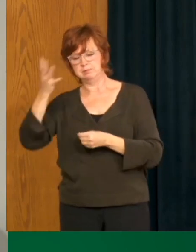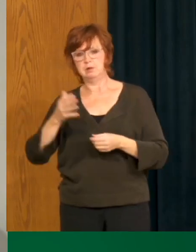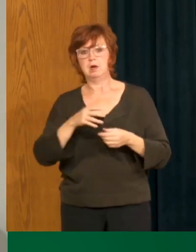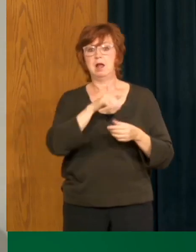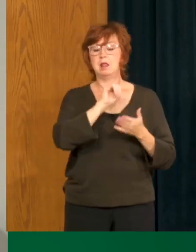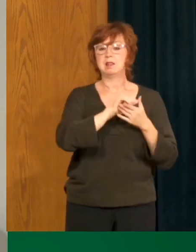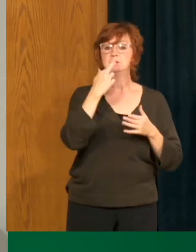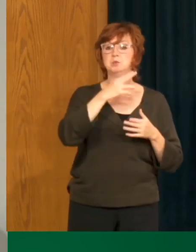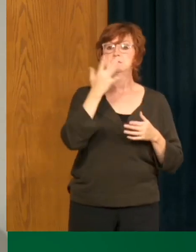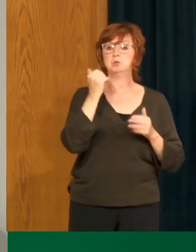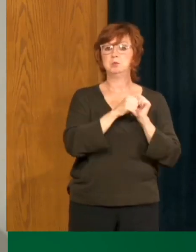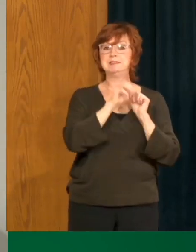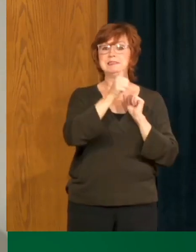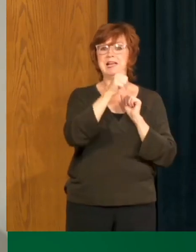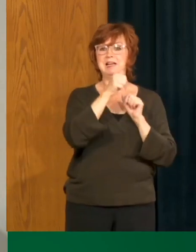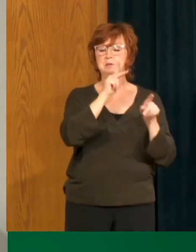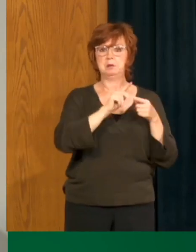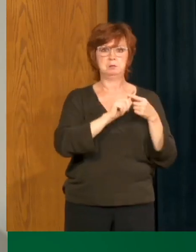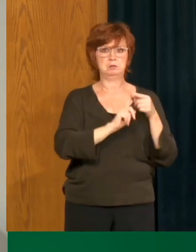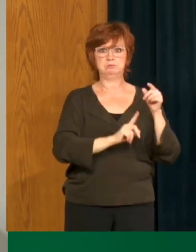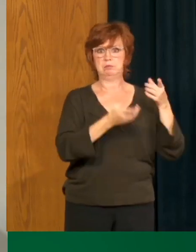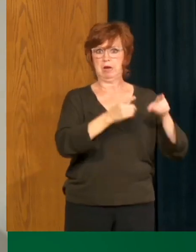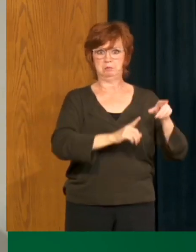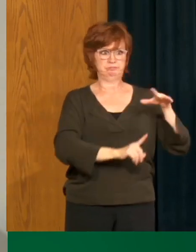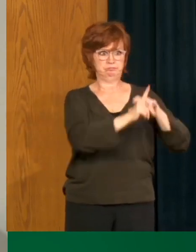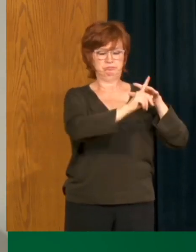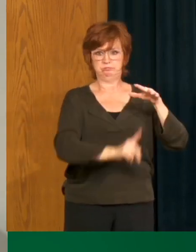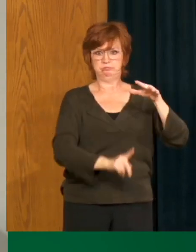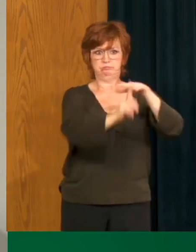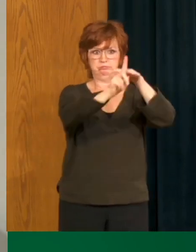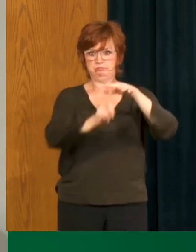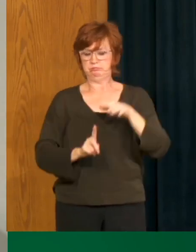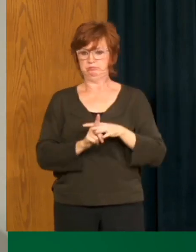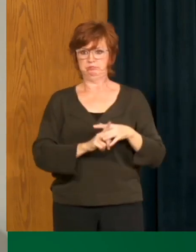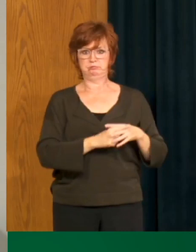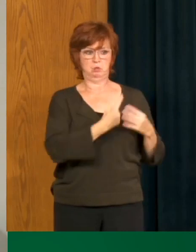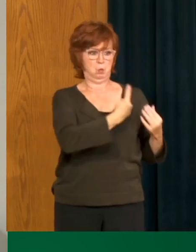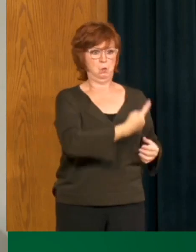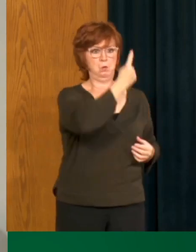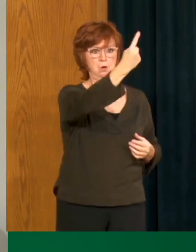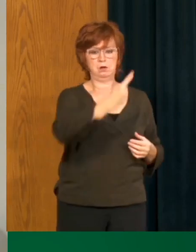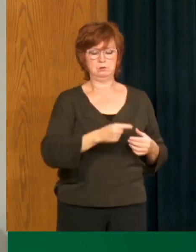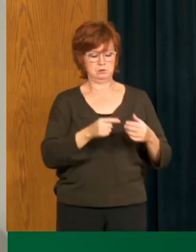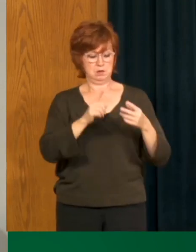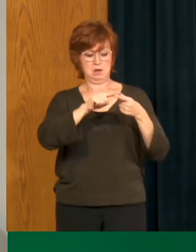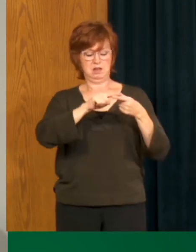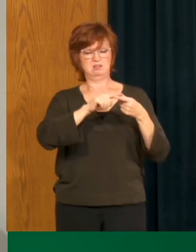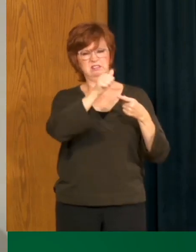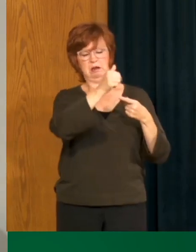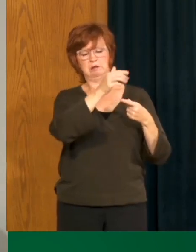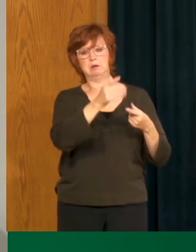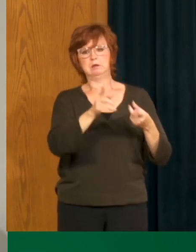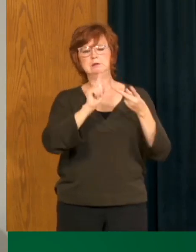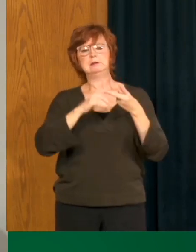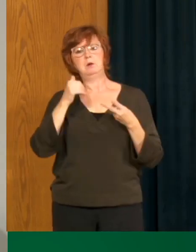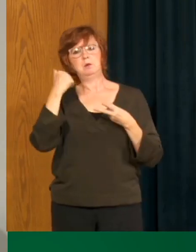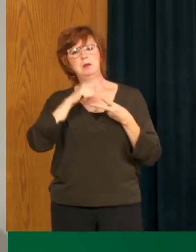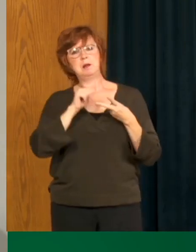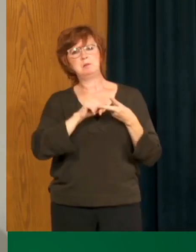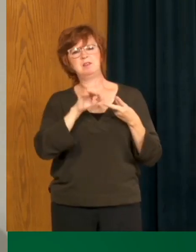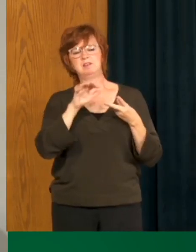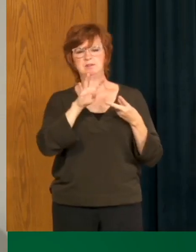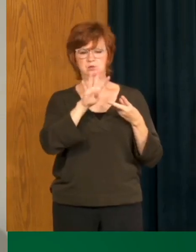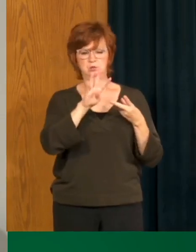the rest of the cases, I think we have to recognize that while 46 or 50 cases sounds like a big number, they are